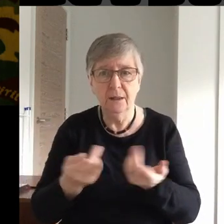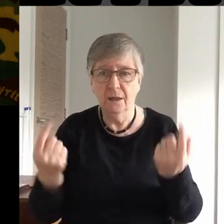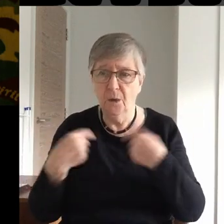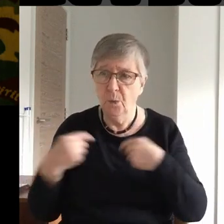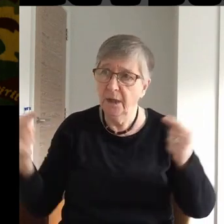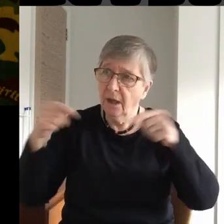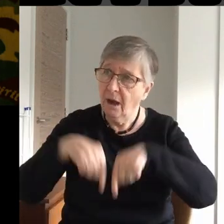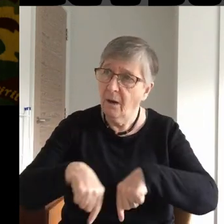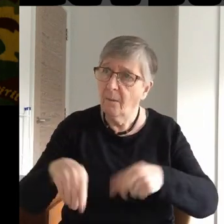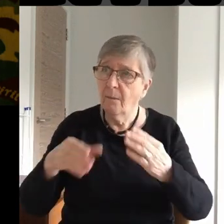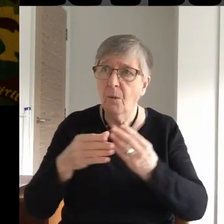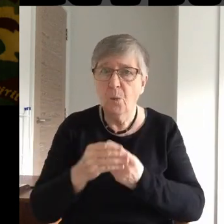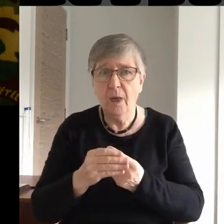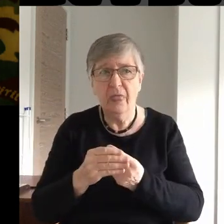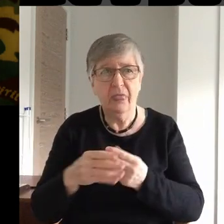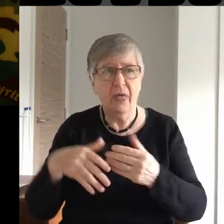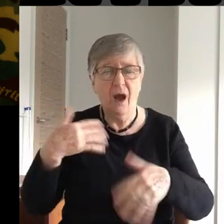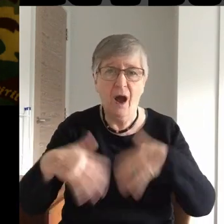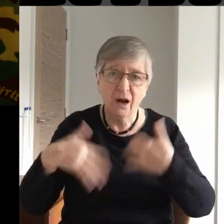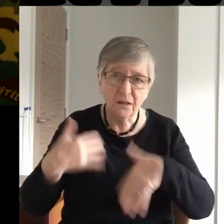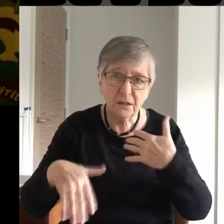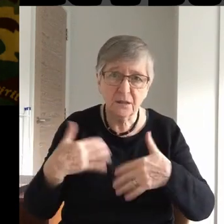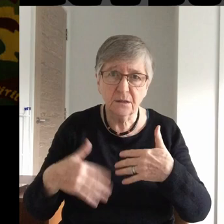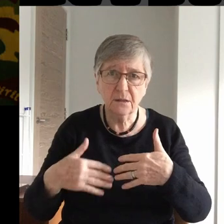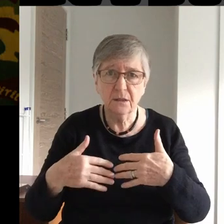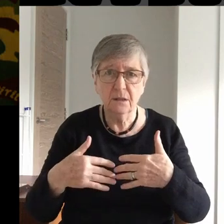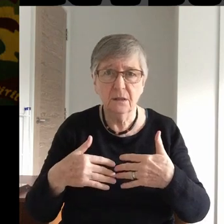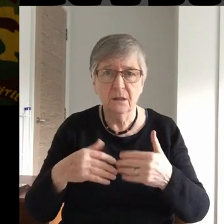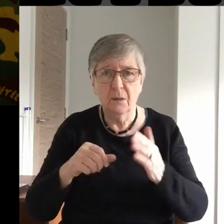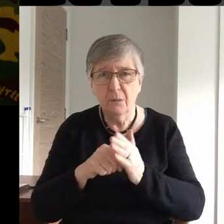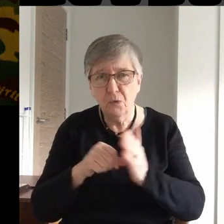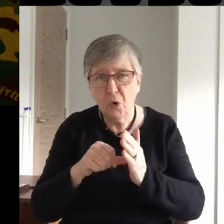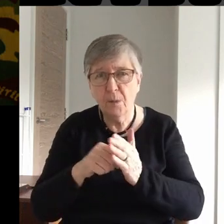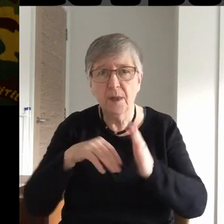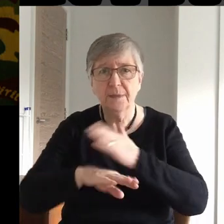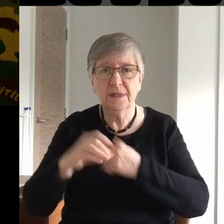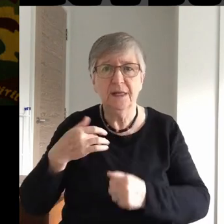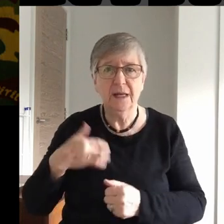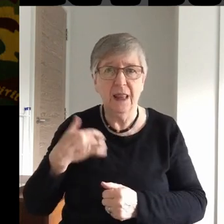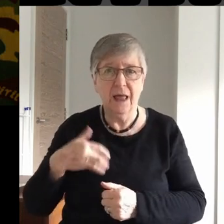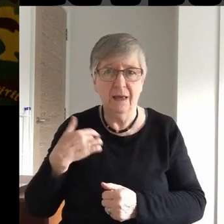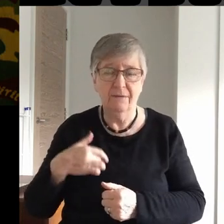many of the hurts and sorenesses of life with and among us as well,